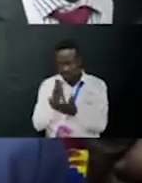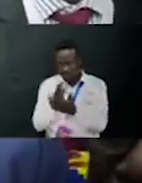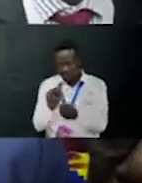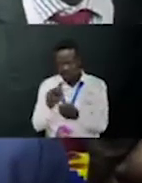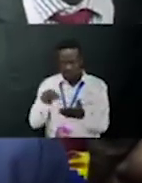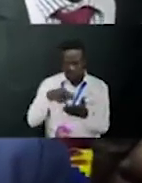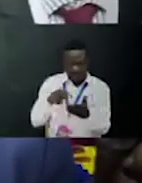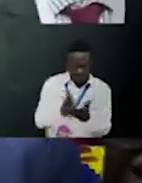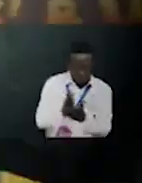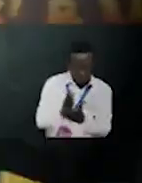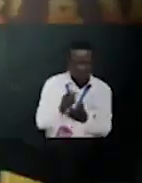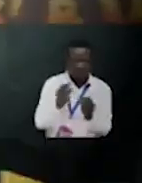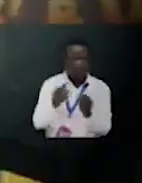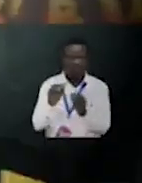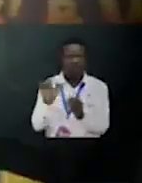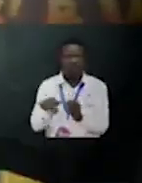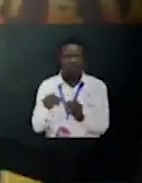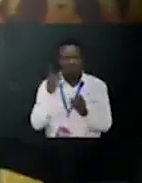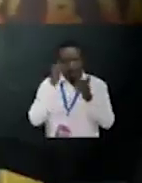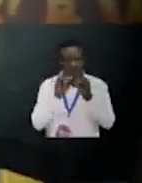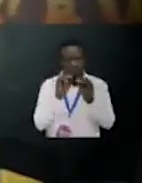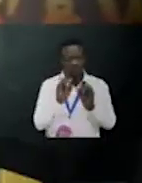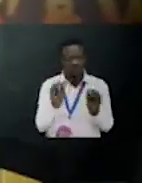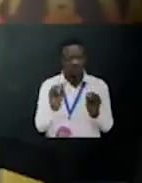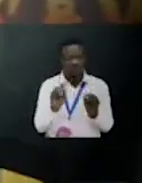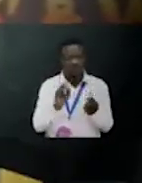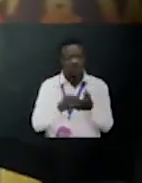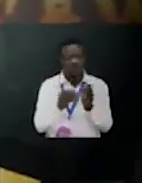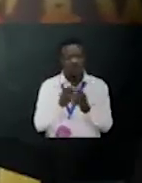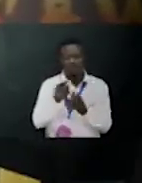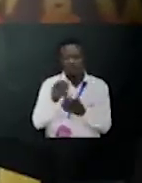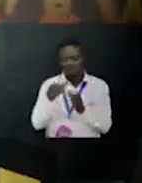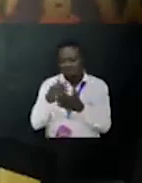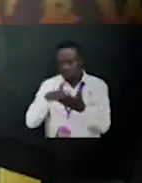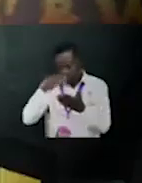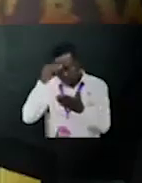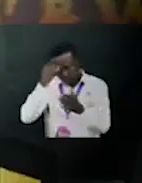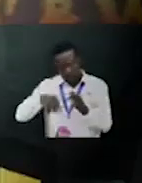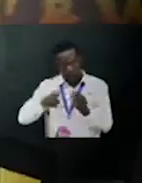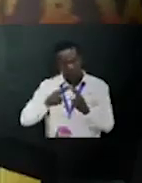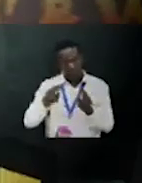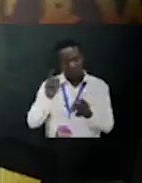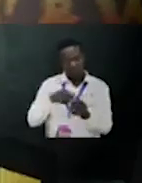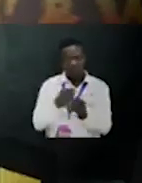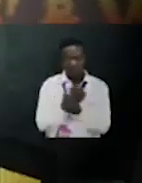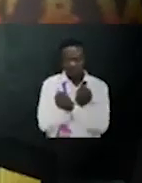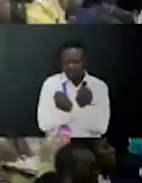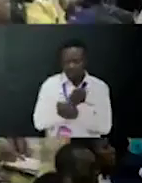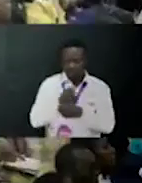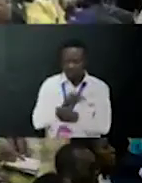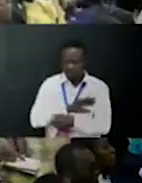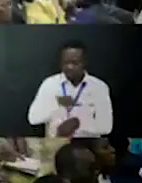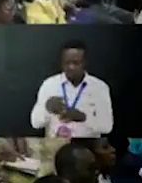decently. Because if you don't teach them, they will not be able to conform. So let's love them and bring them together